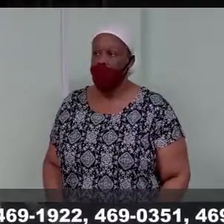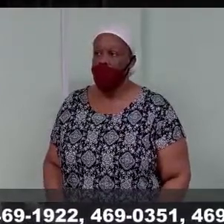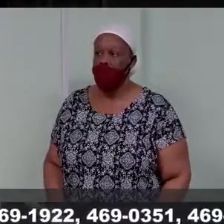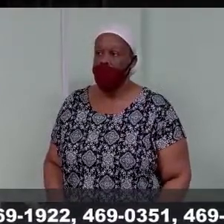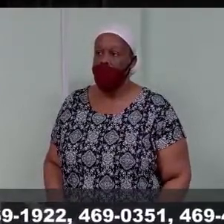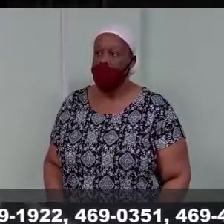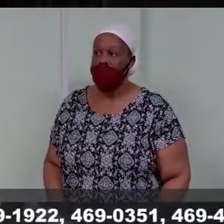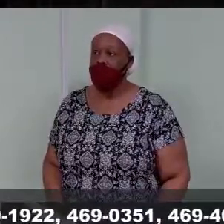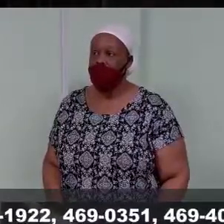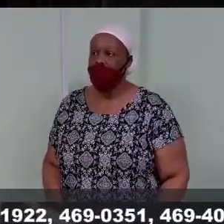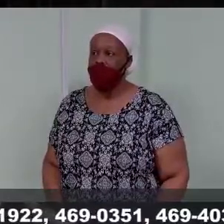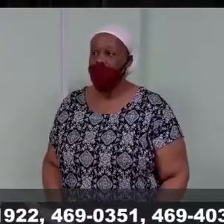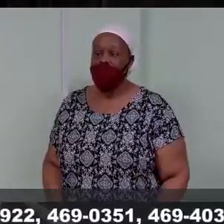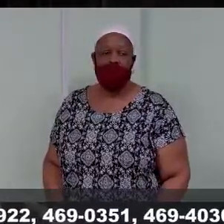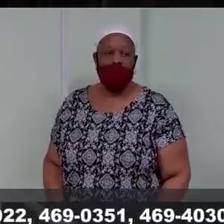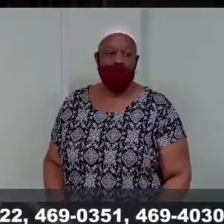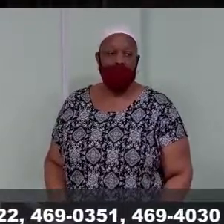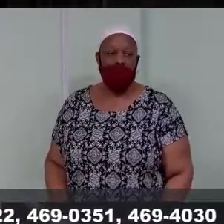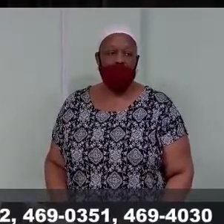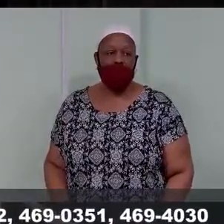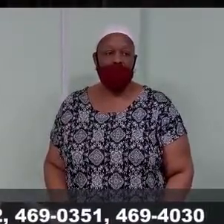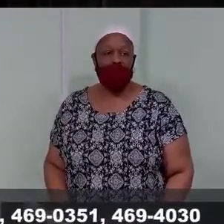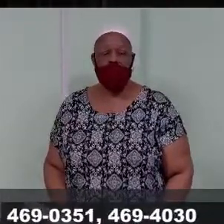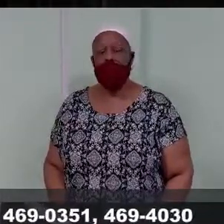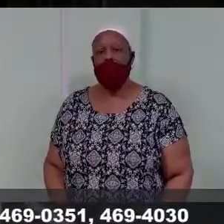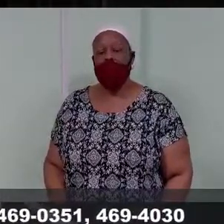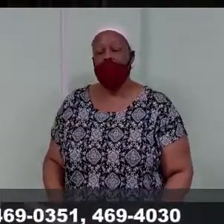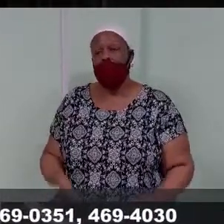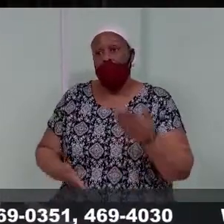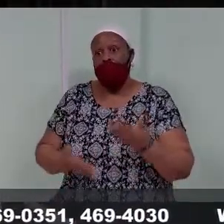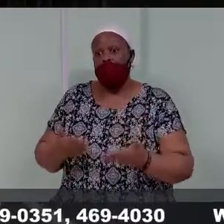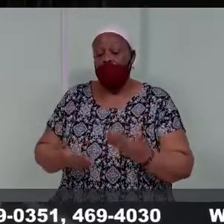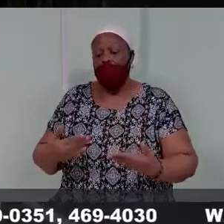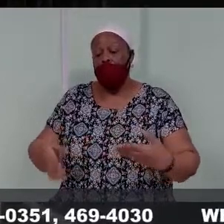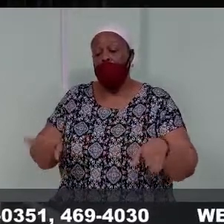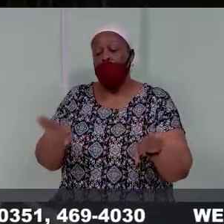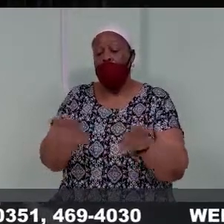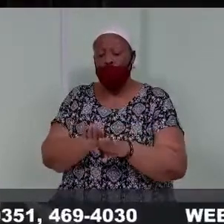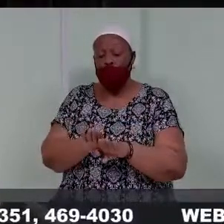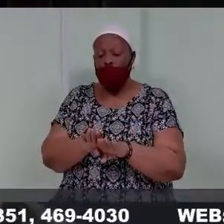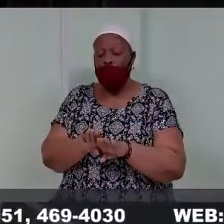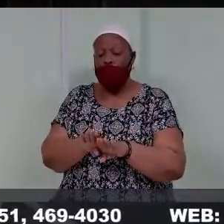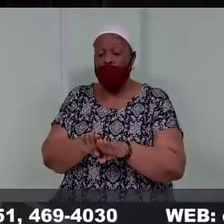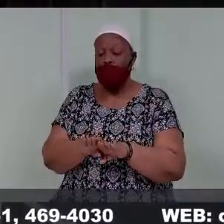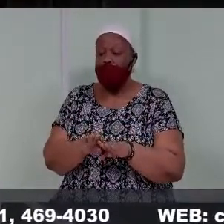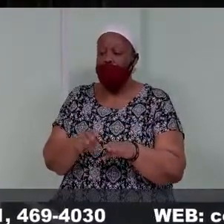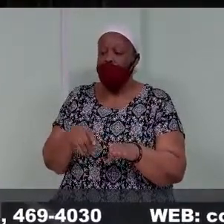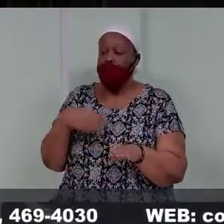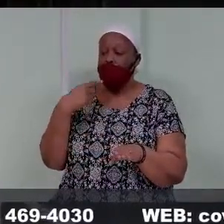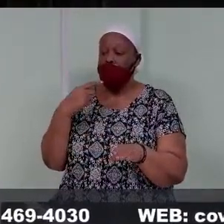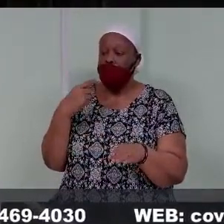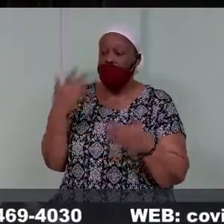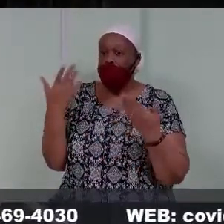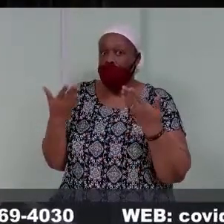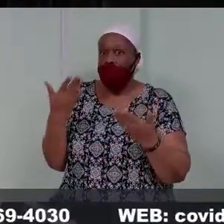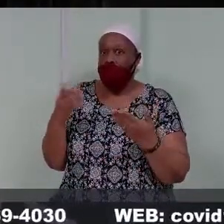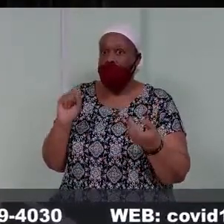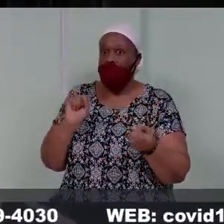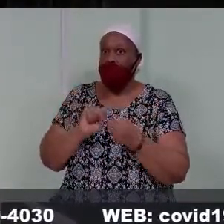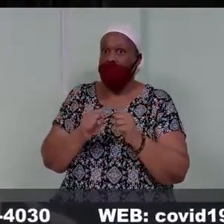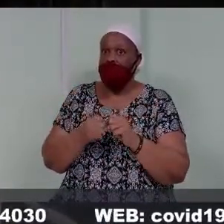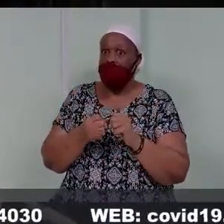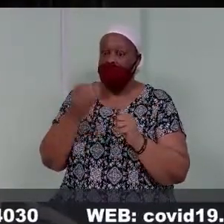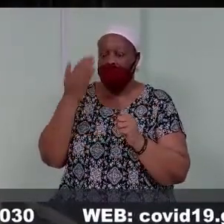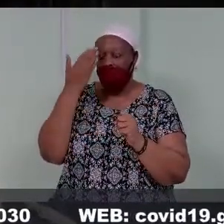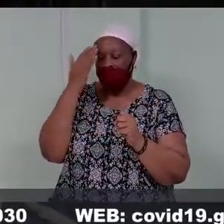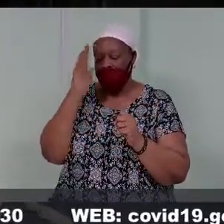some public disturbance that you can't control, or you take other measures. for the future. And